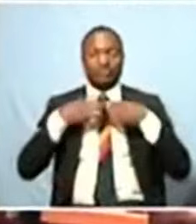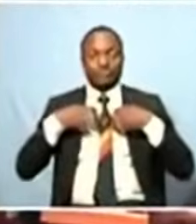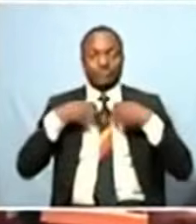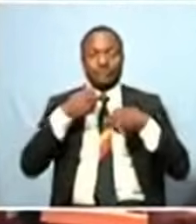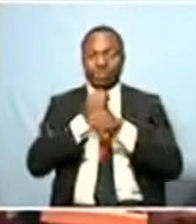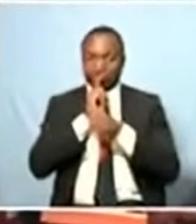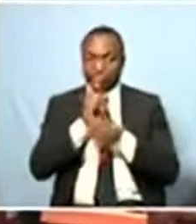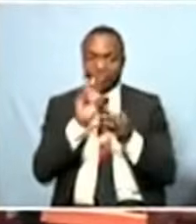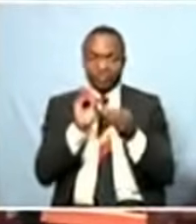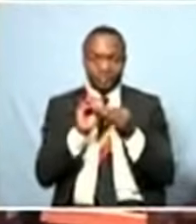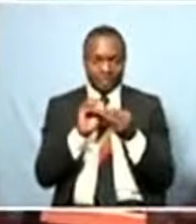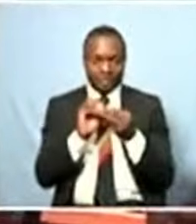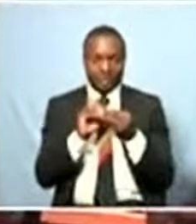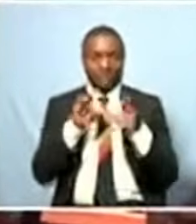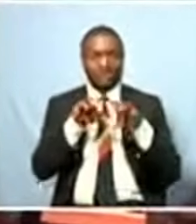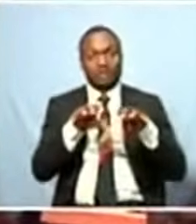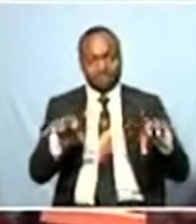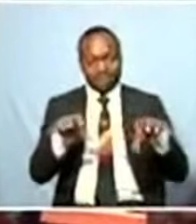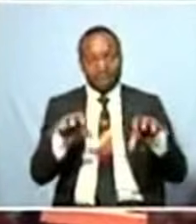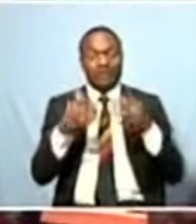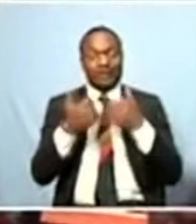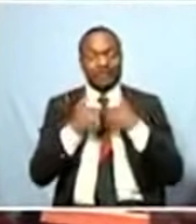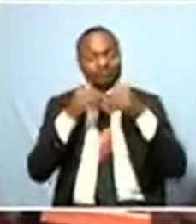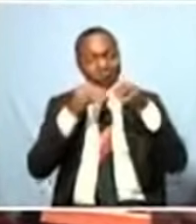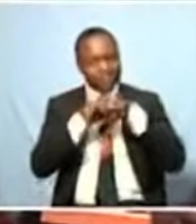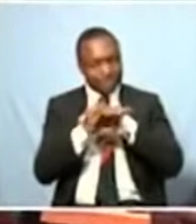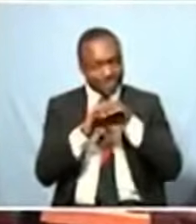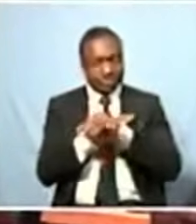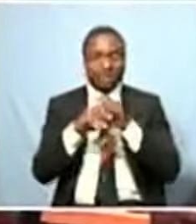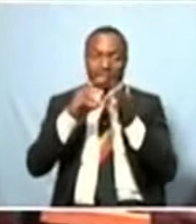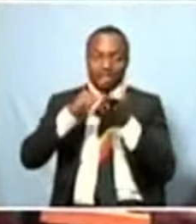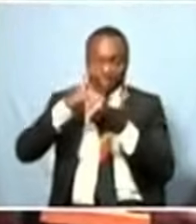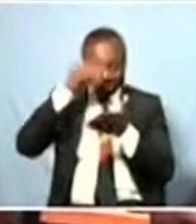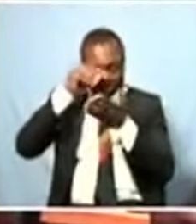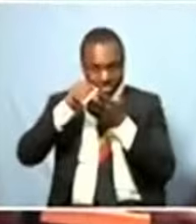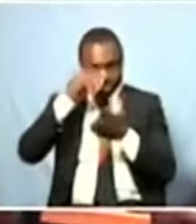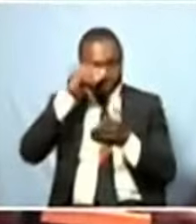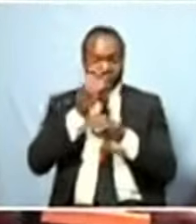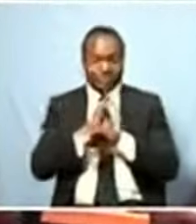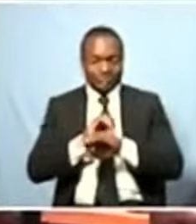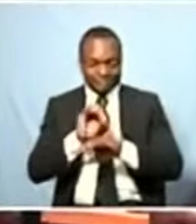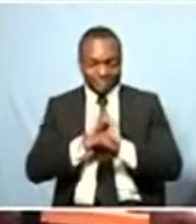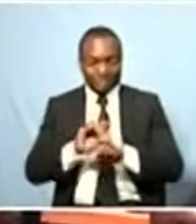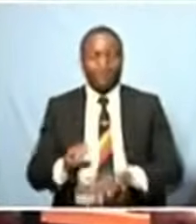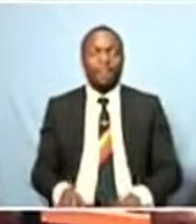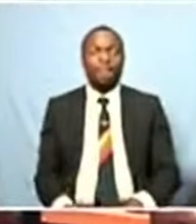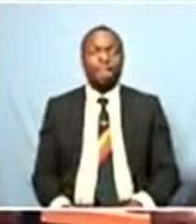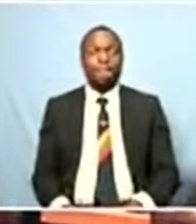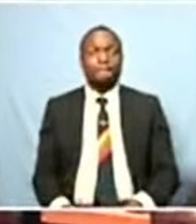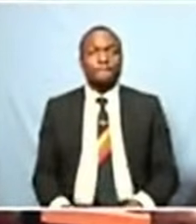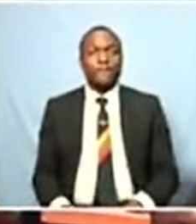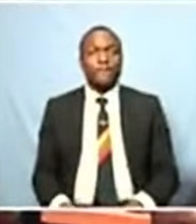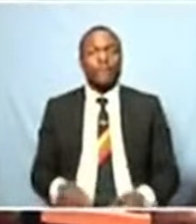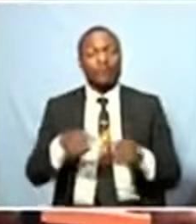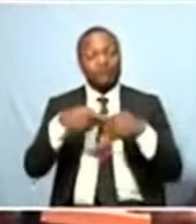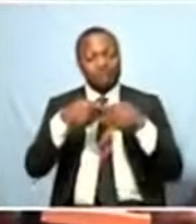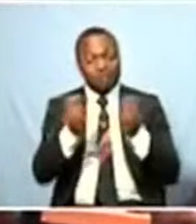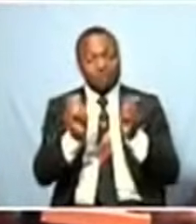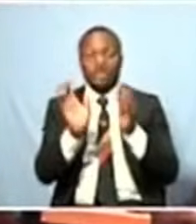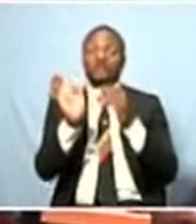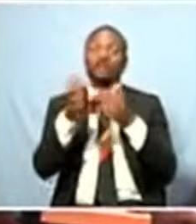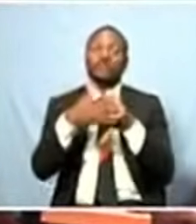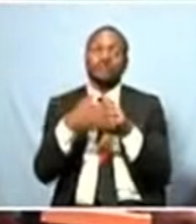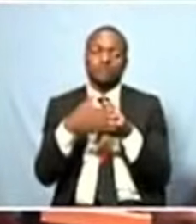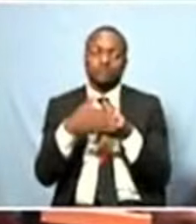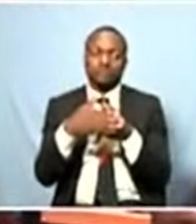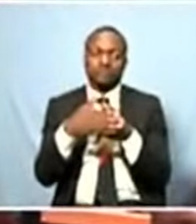ensuring more children have access to learning opportunities, thereby opening doors to